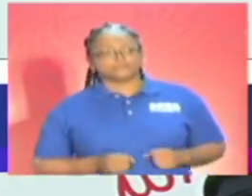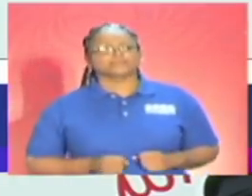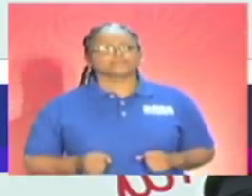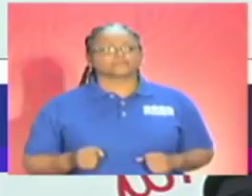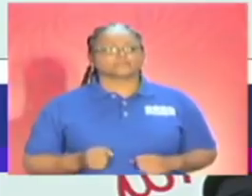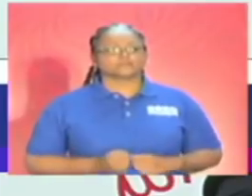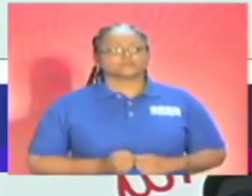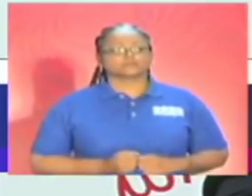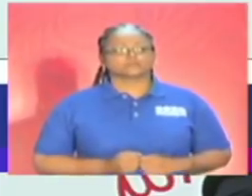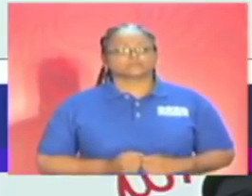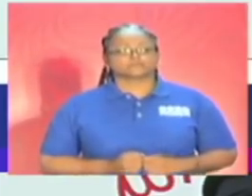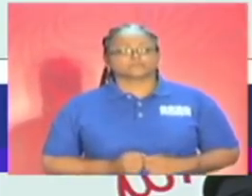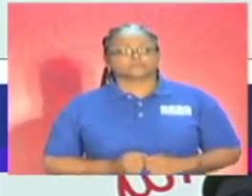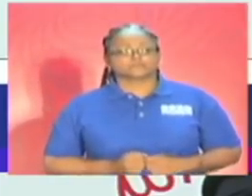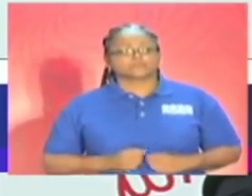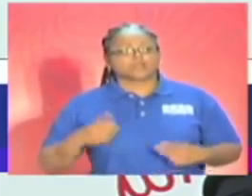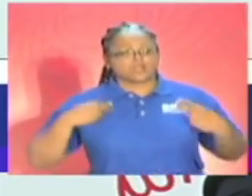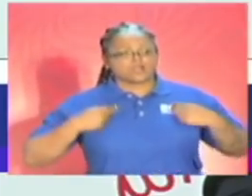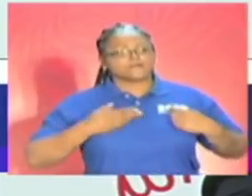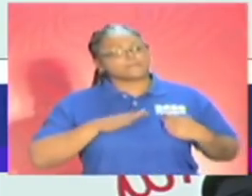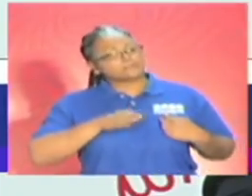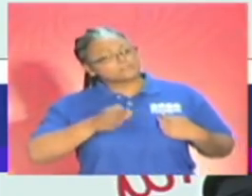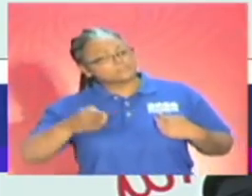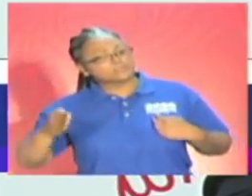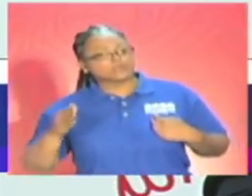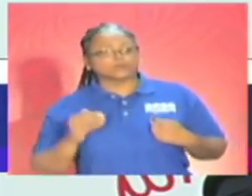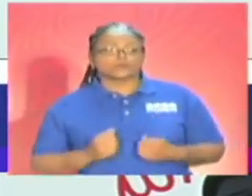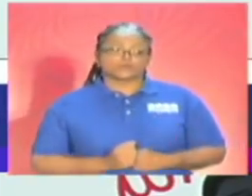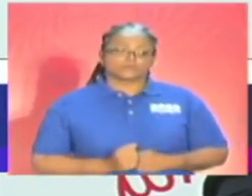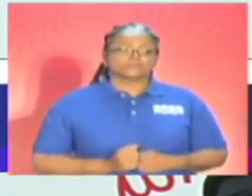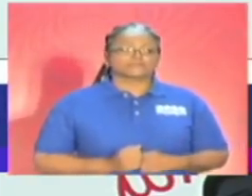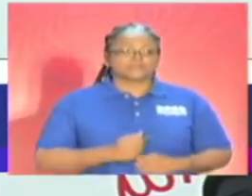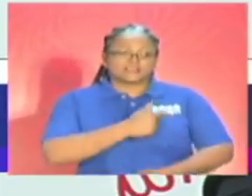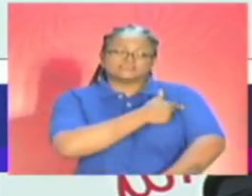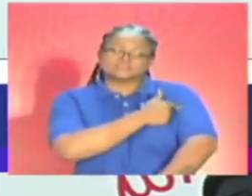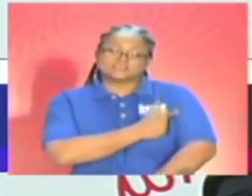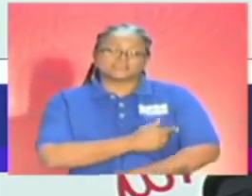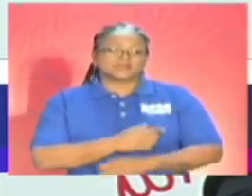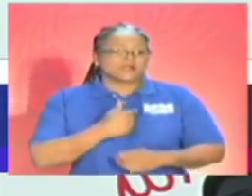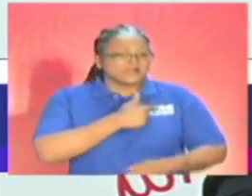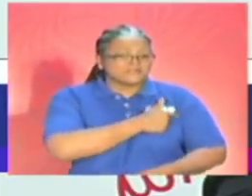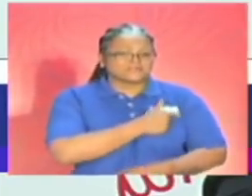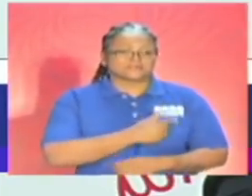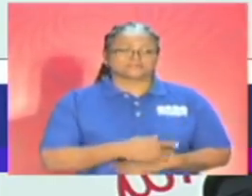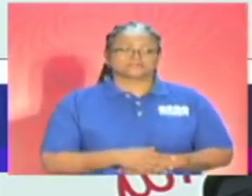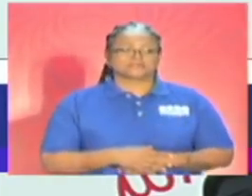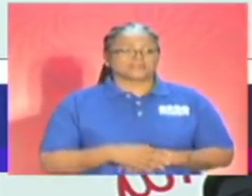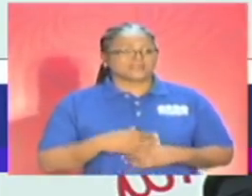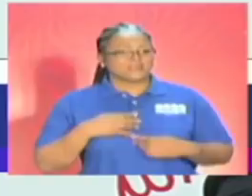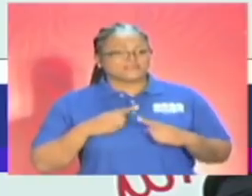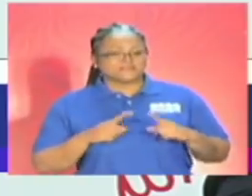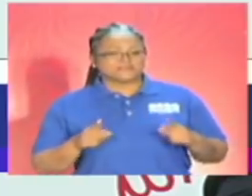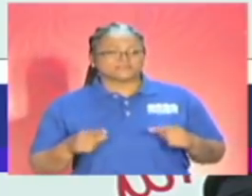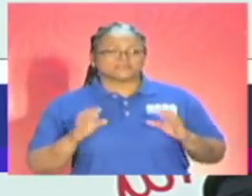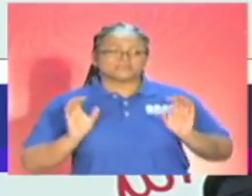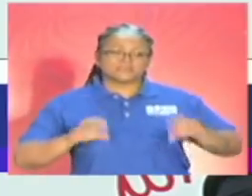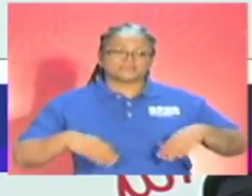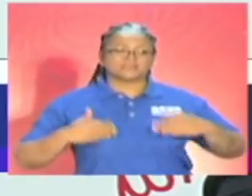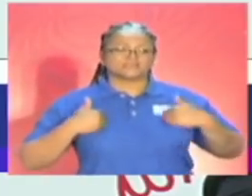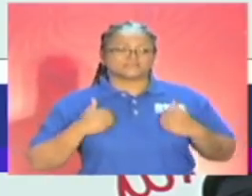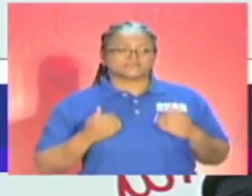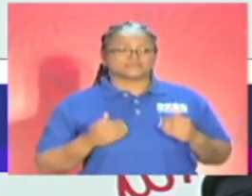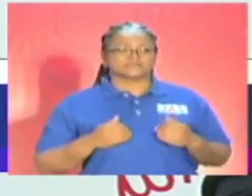of rashes and so on. So they are prepared for it, but you should have a open discussion as a parent with